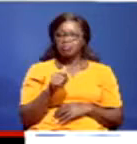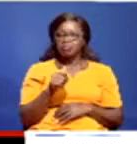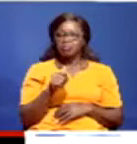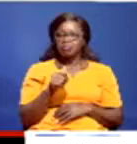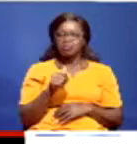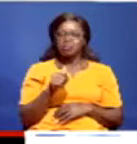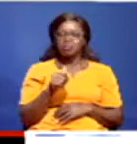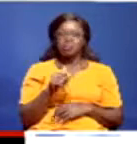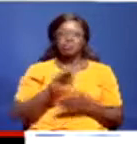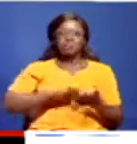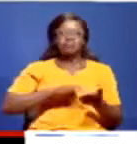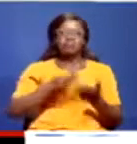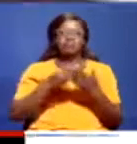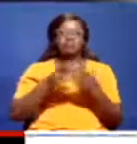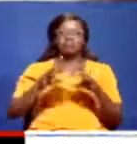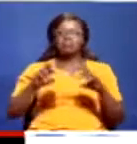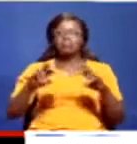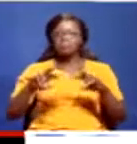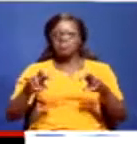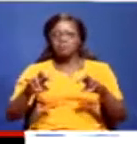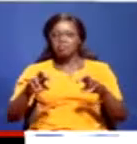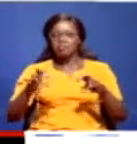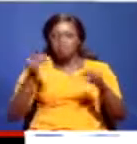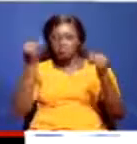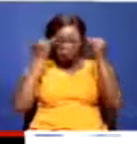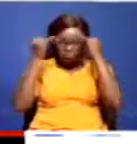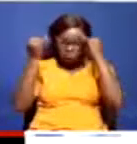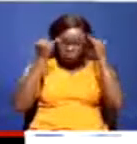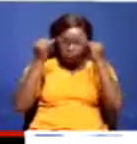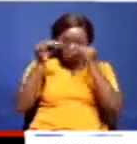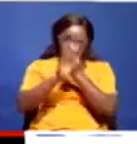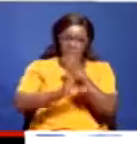adequately funded research and innovation in this country.